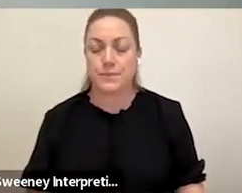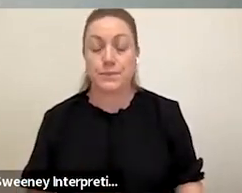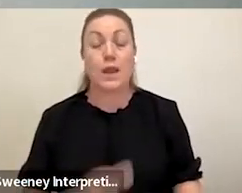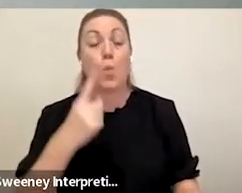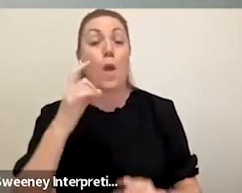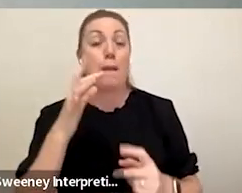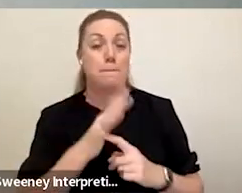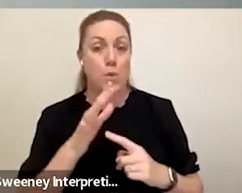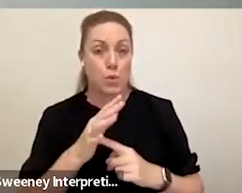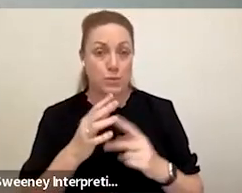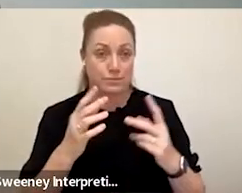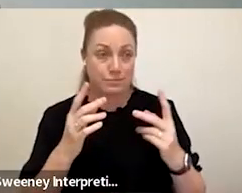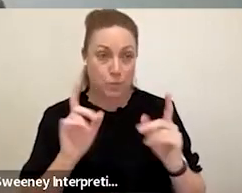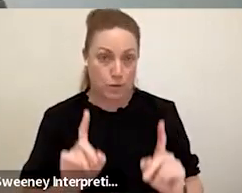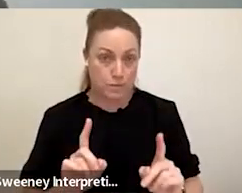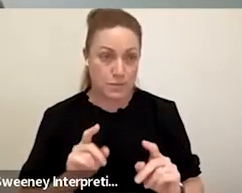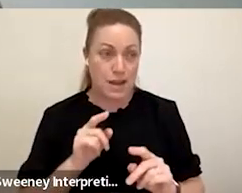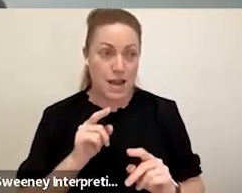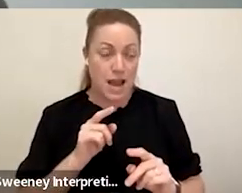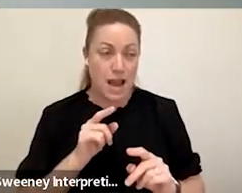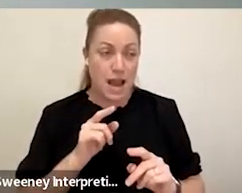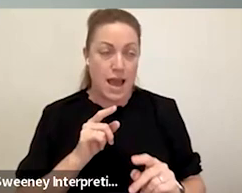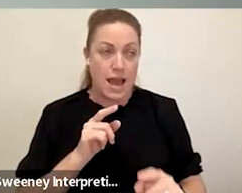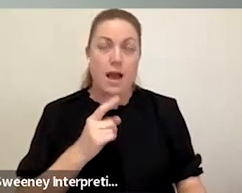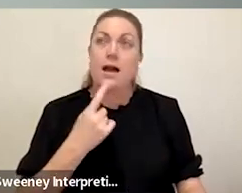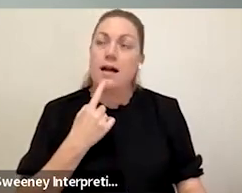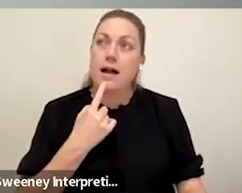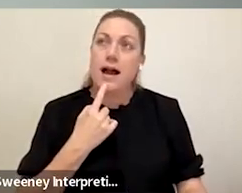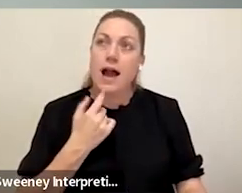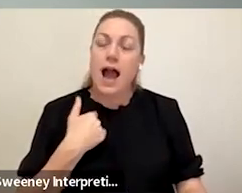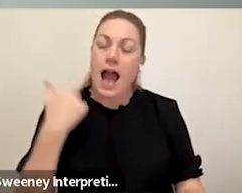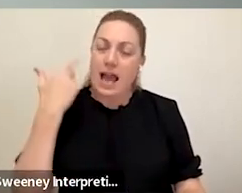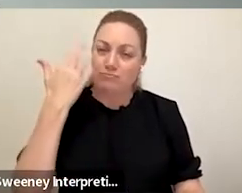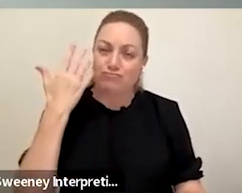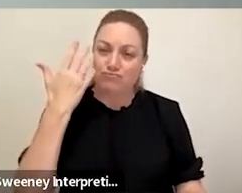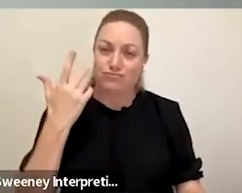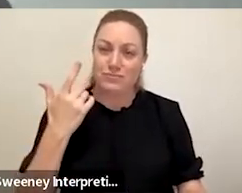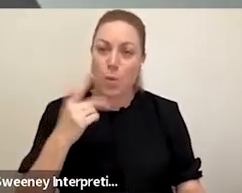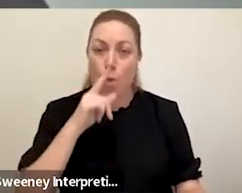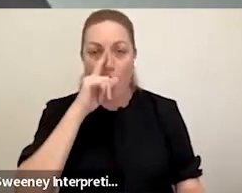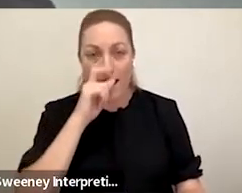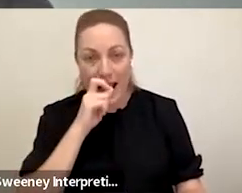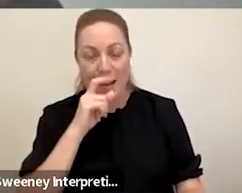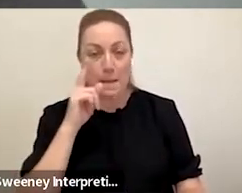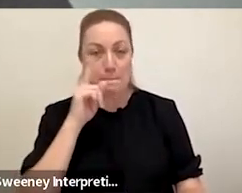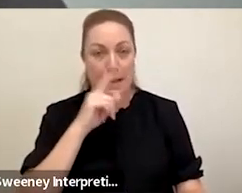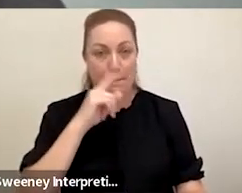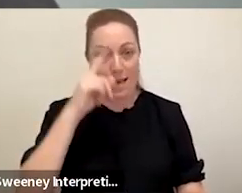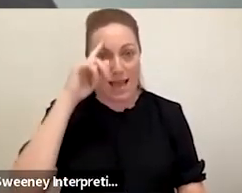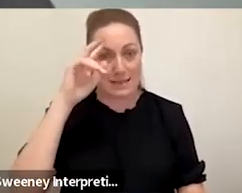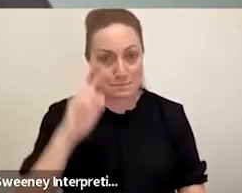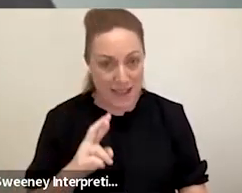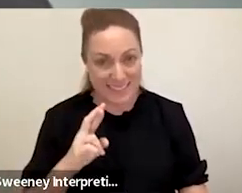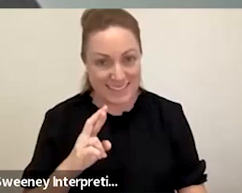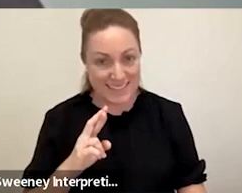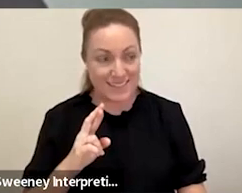thing is to, I'm really reflecting on that word, what can people expect? And I want to turn that word,